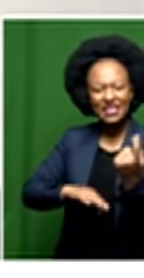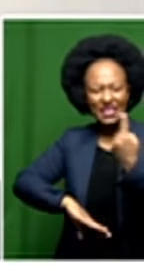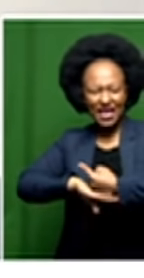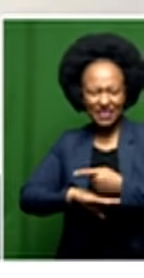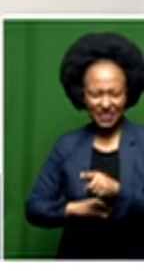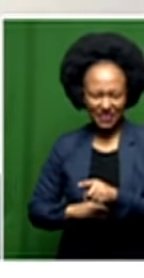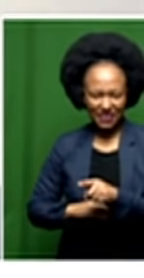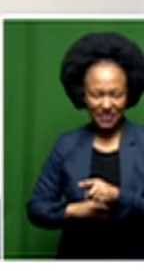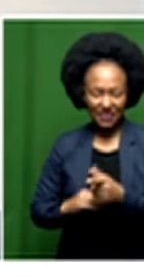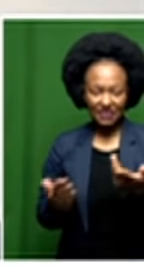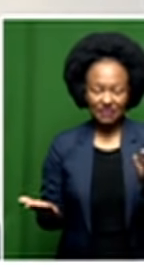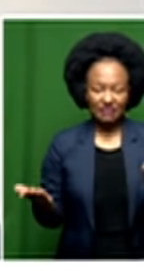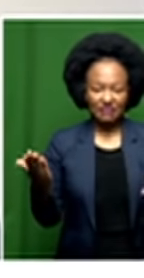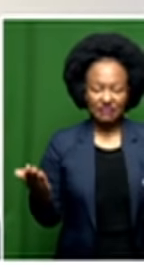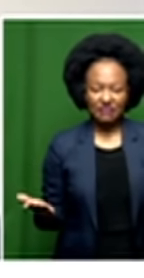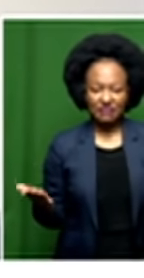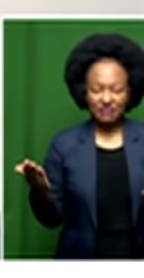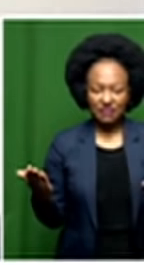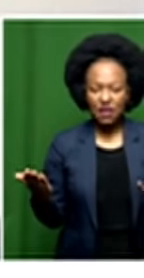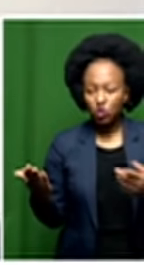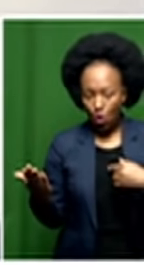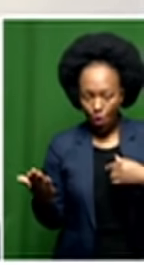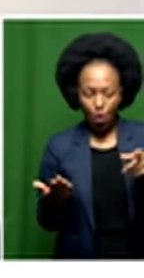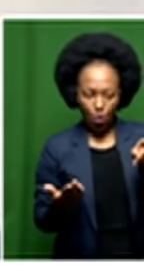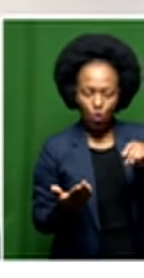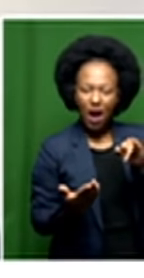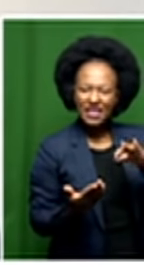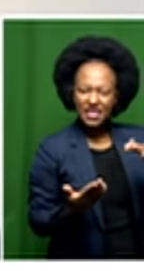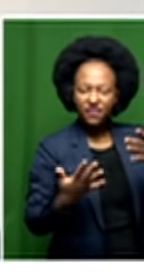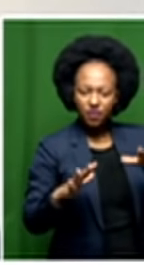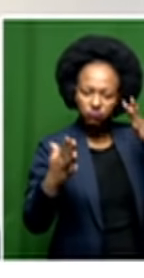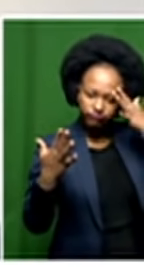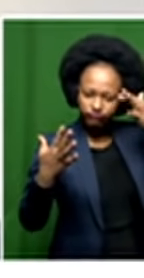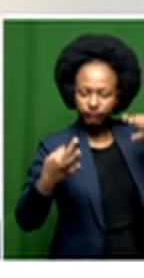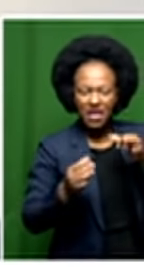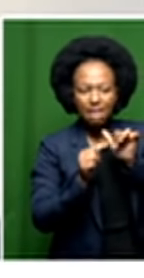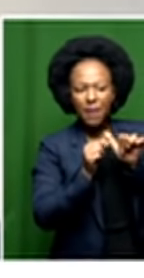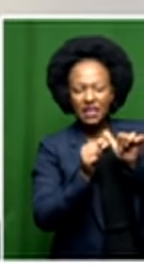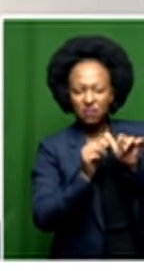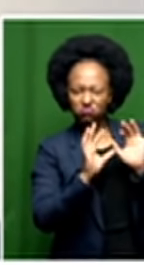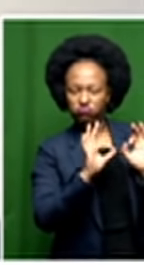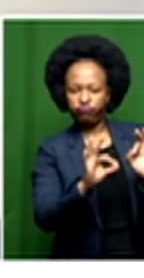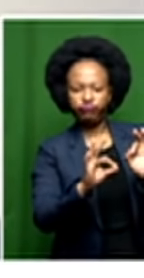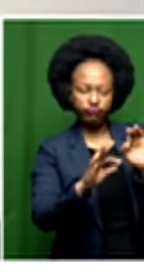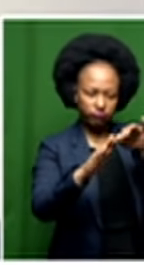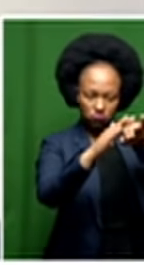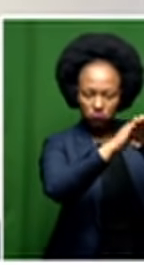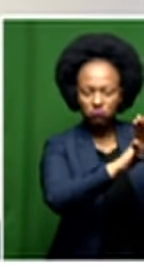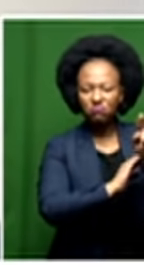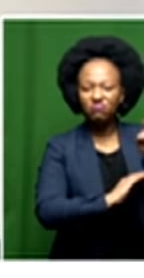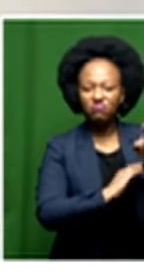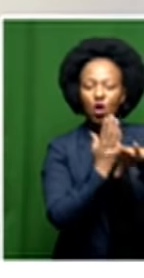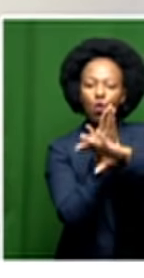And it's on that score that they decided that what would be practical right now is approaching